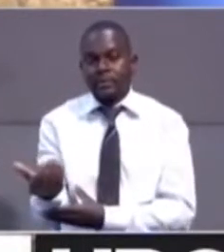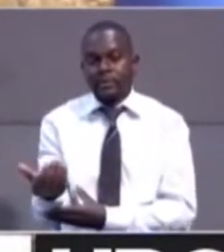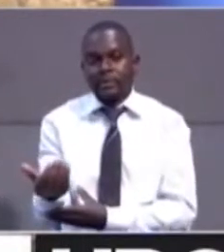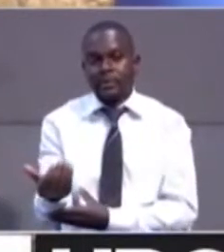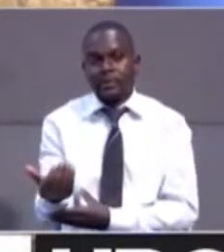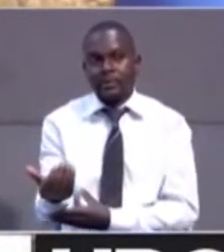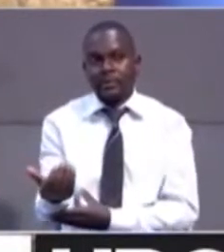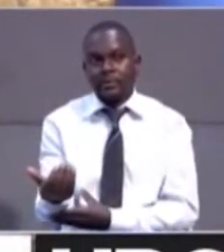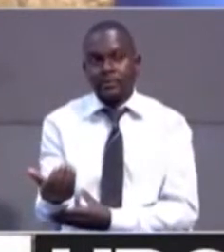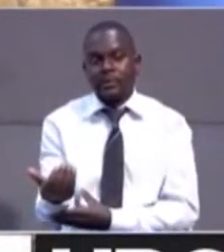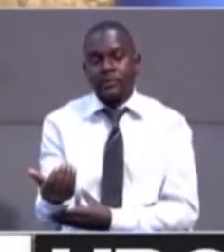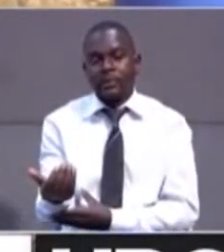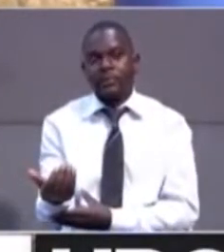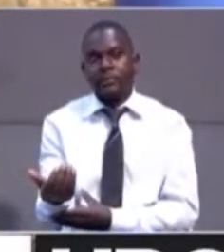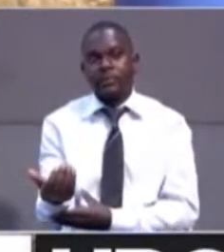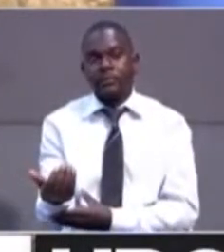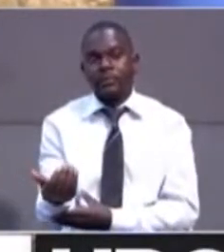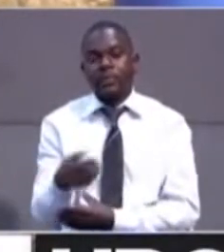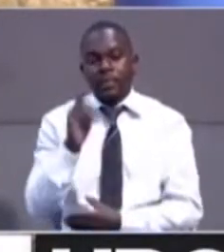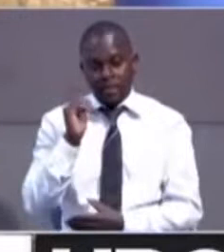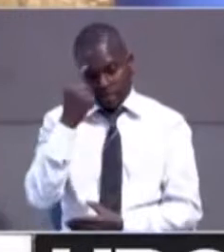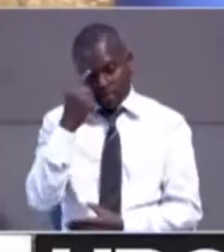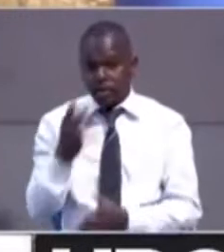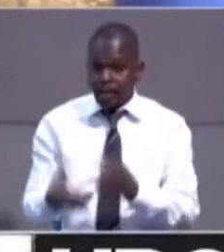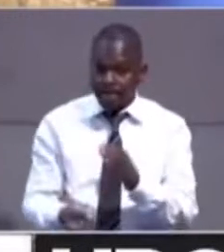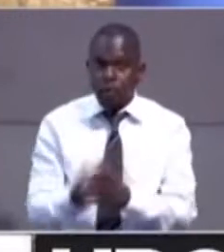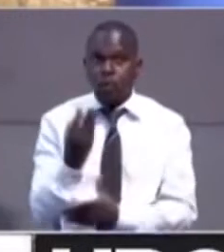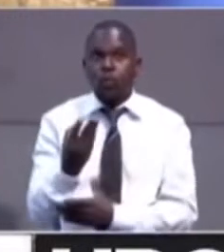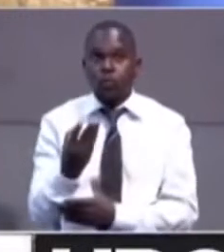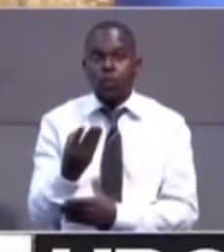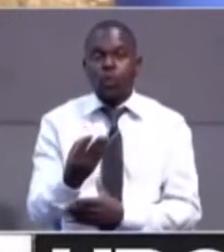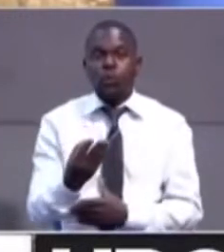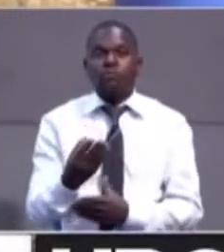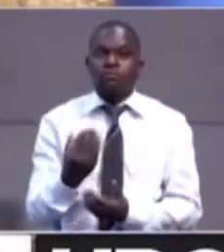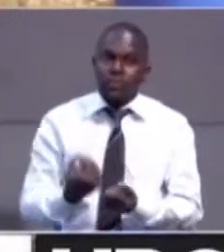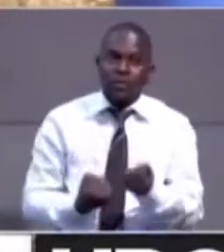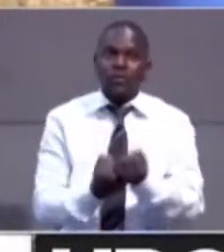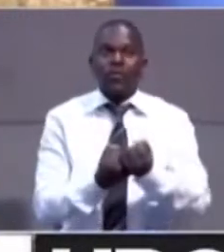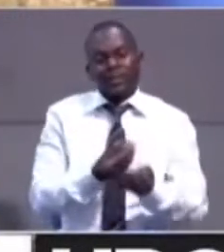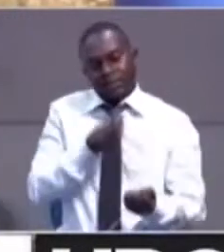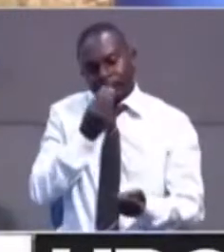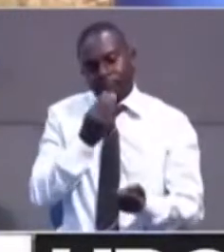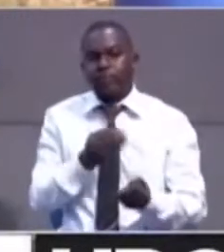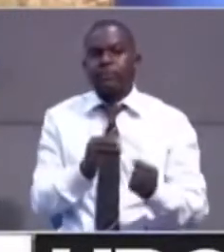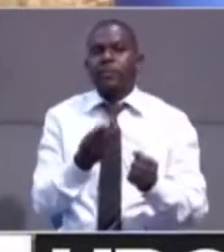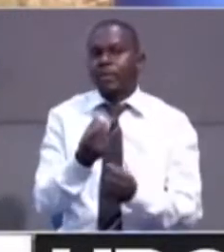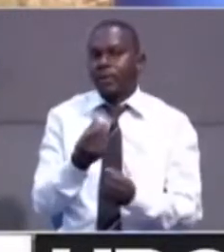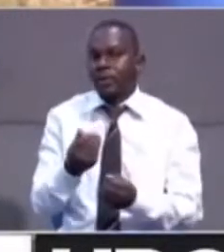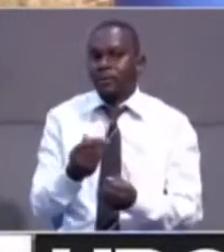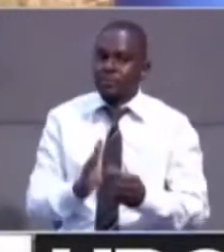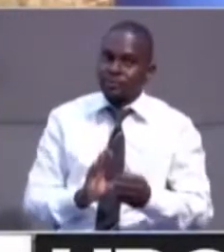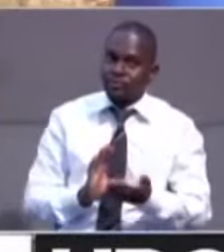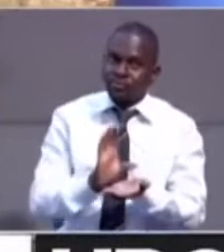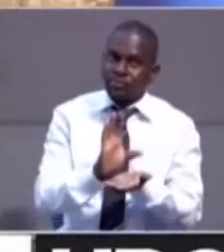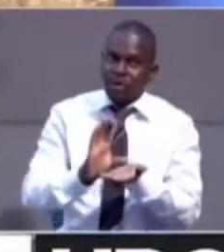is upheld. Government has come up with a relief aid, food aid, financial